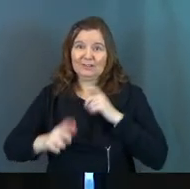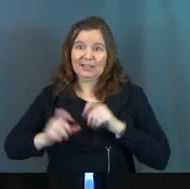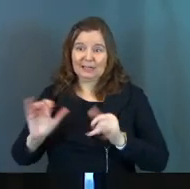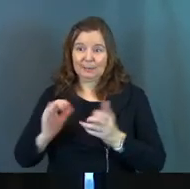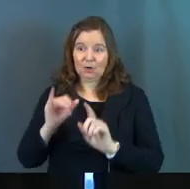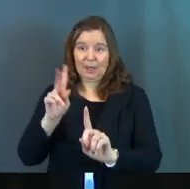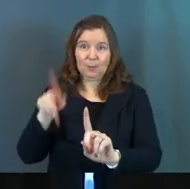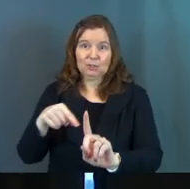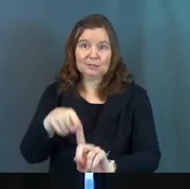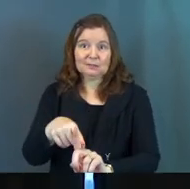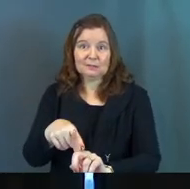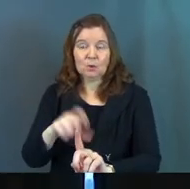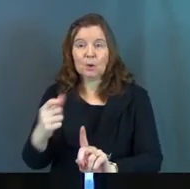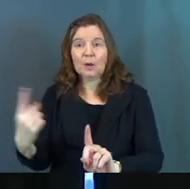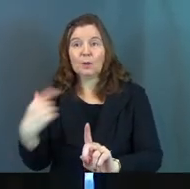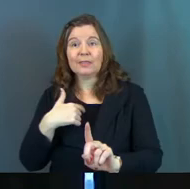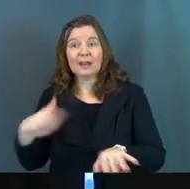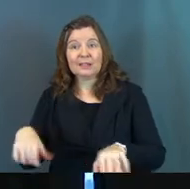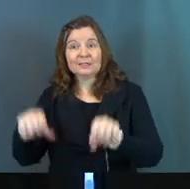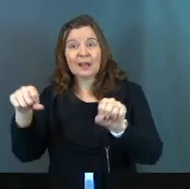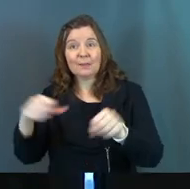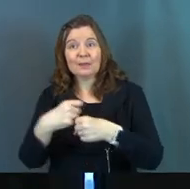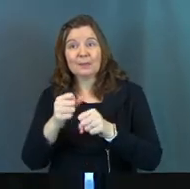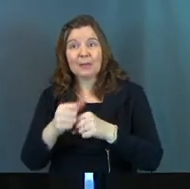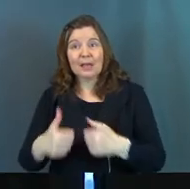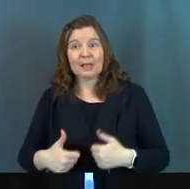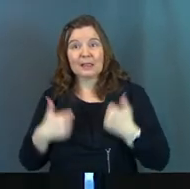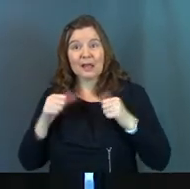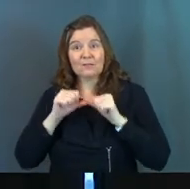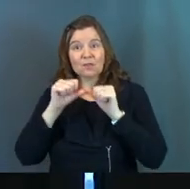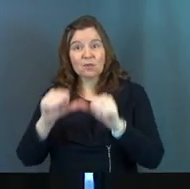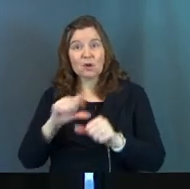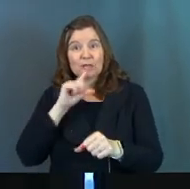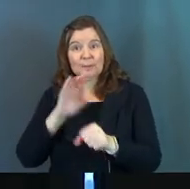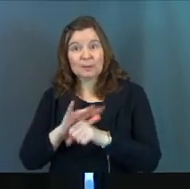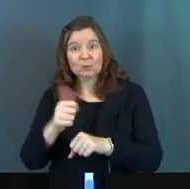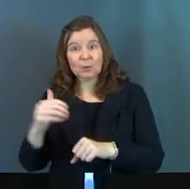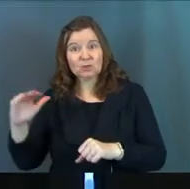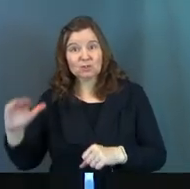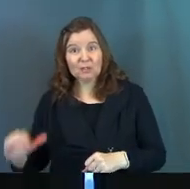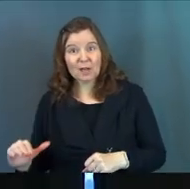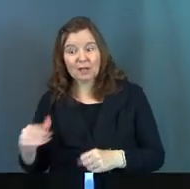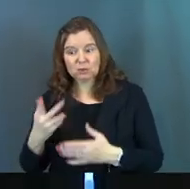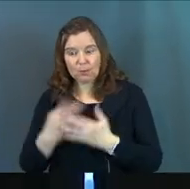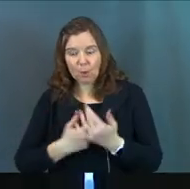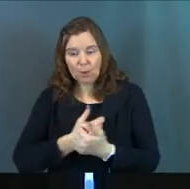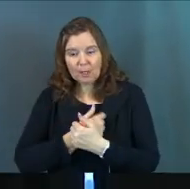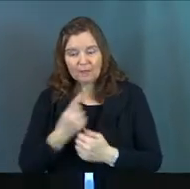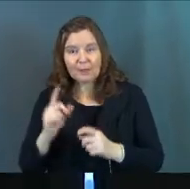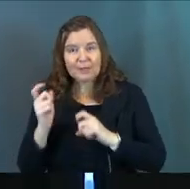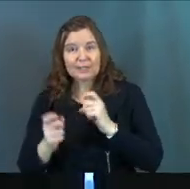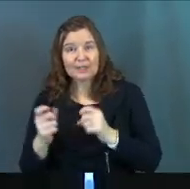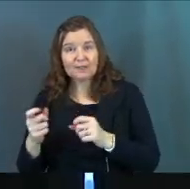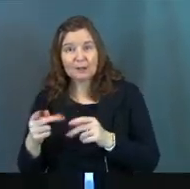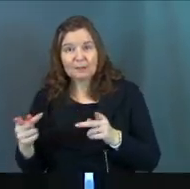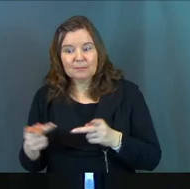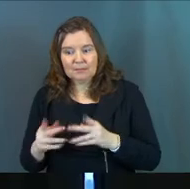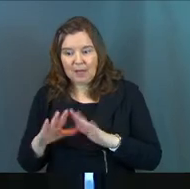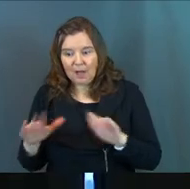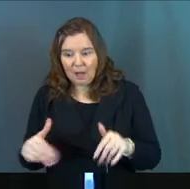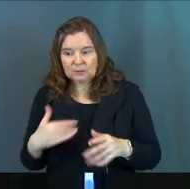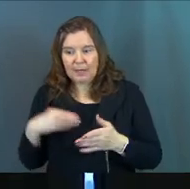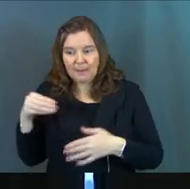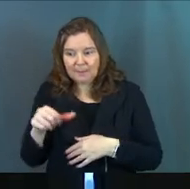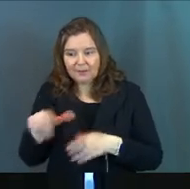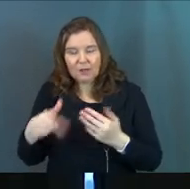to those people. Or anybody that adopts and they make a lifelong commitment to another child to both love them and give them space and pay for